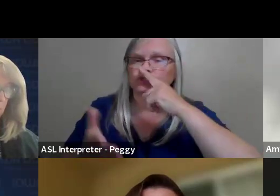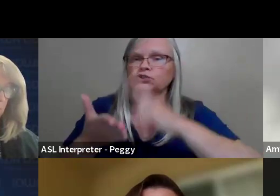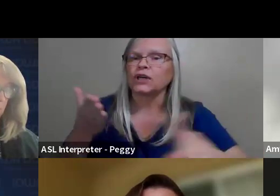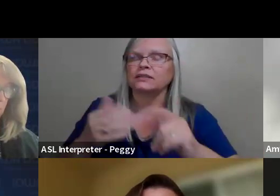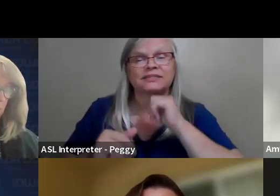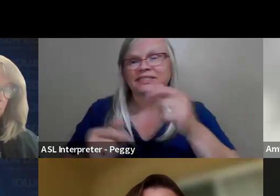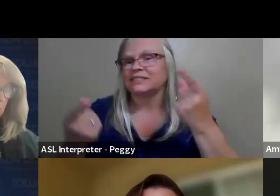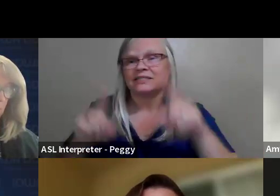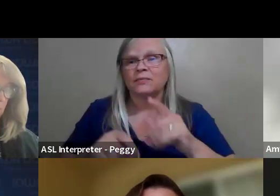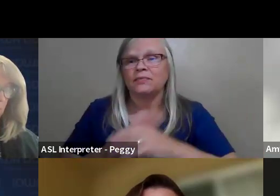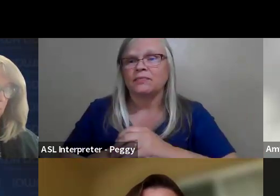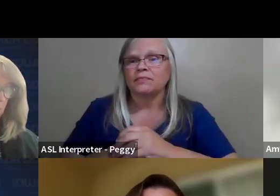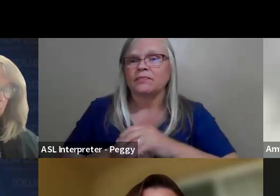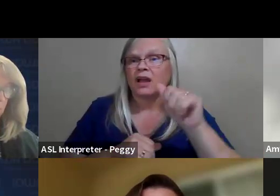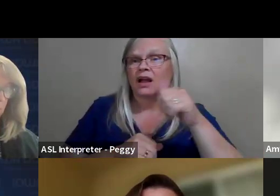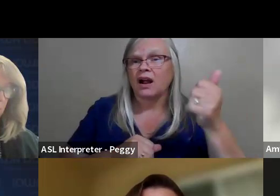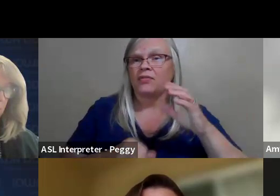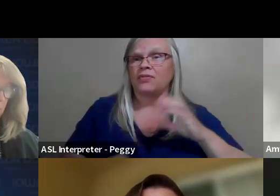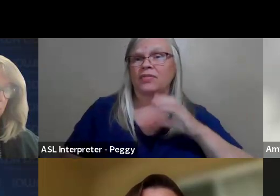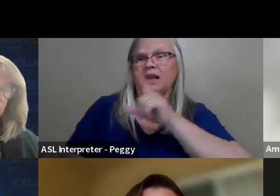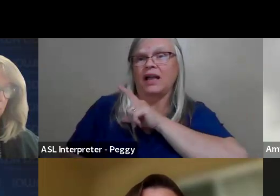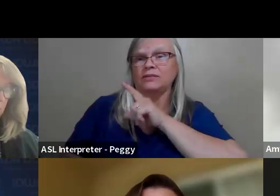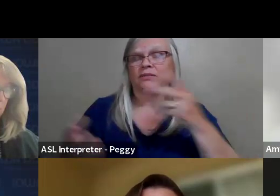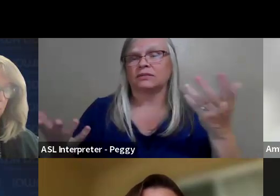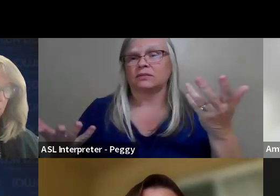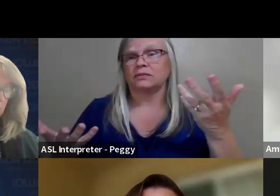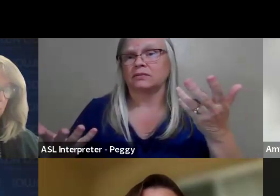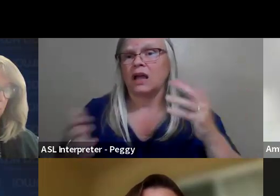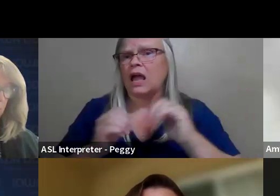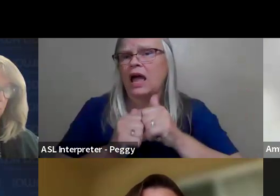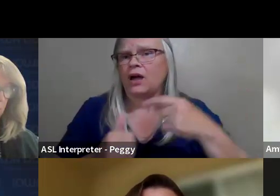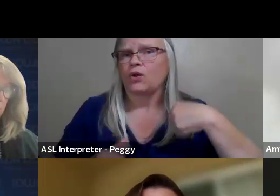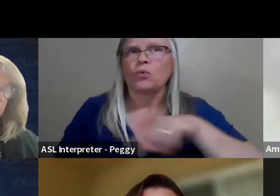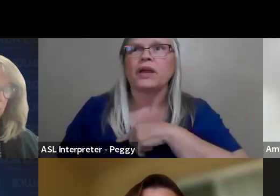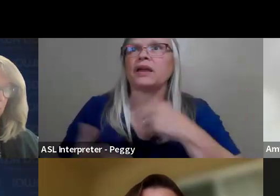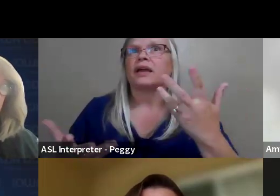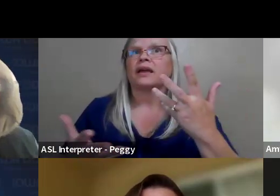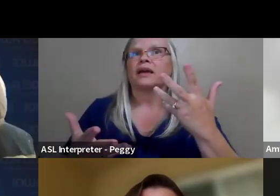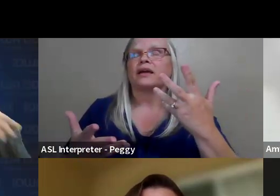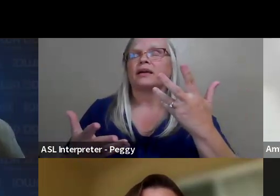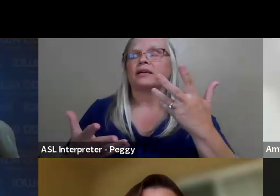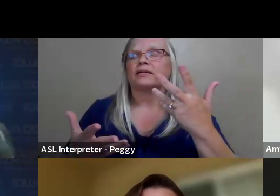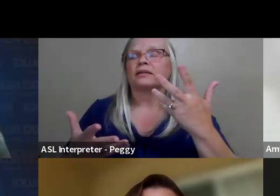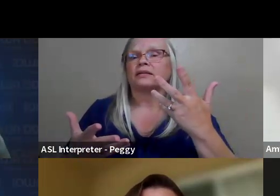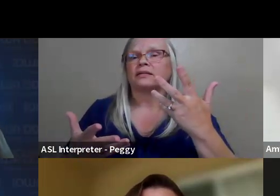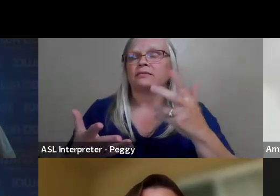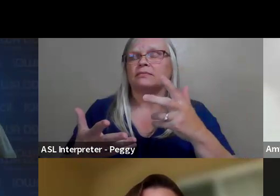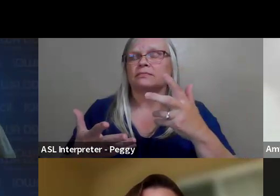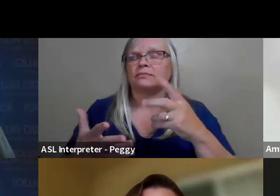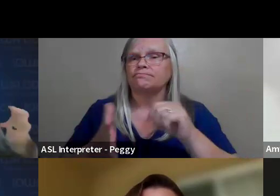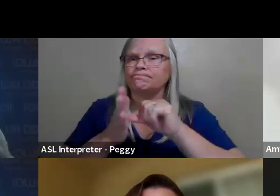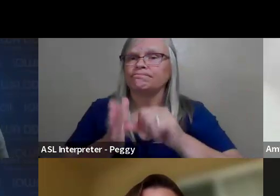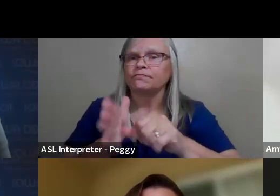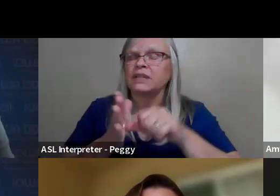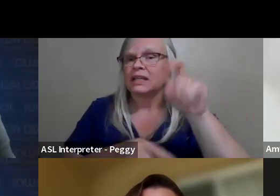What are other councils thinking? It got me thinking about how do we highlight the need for protections for